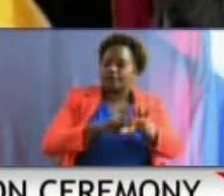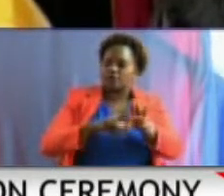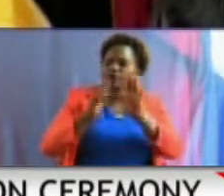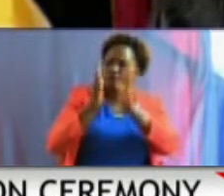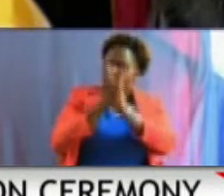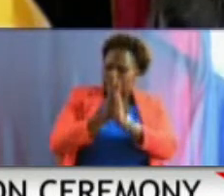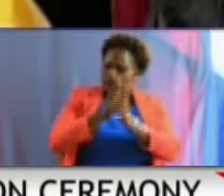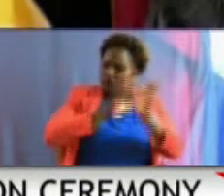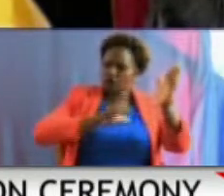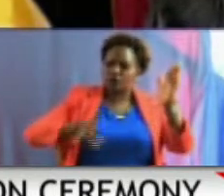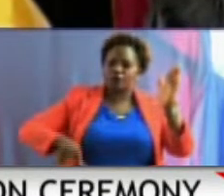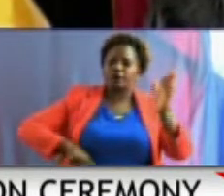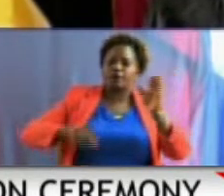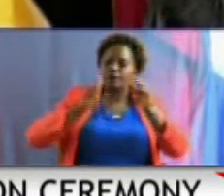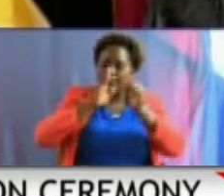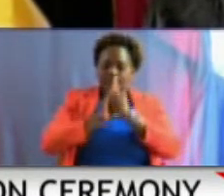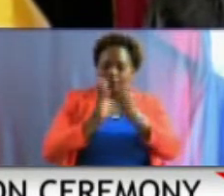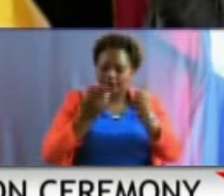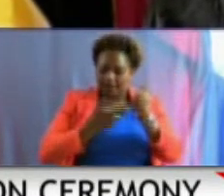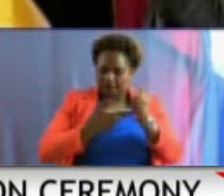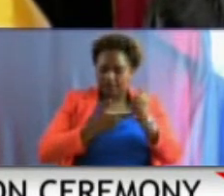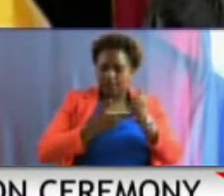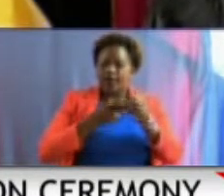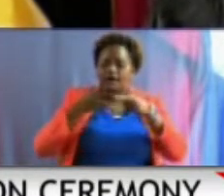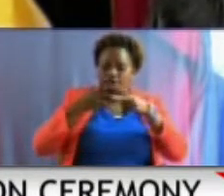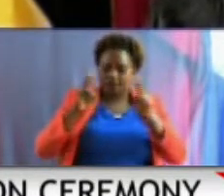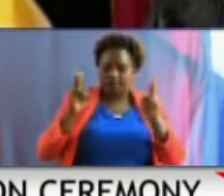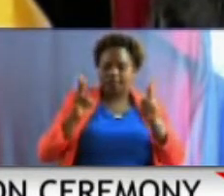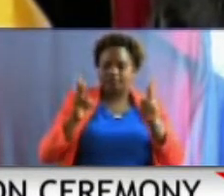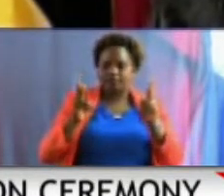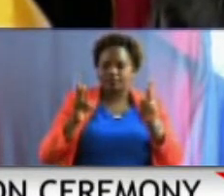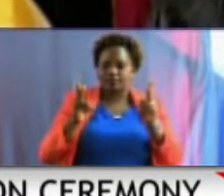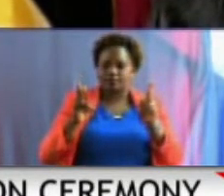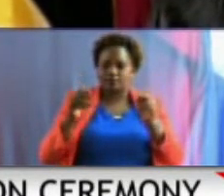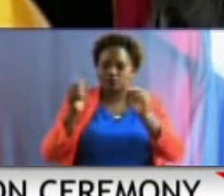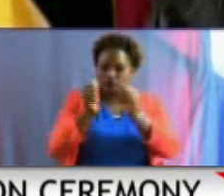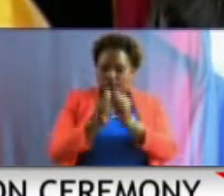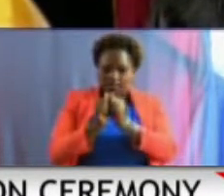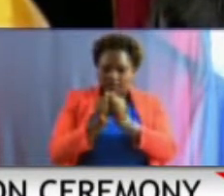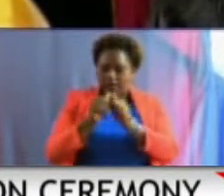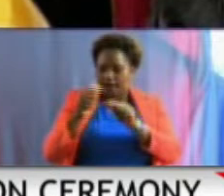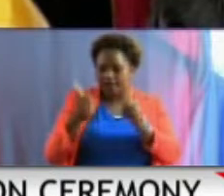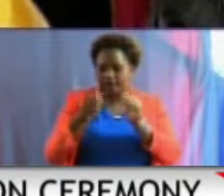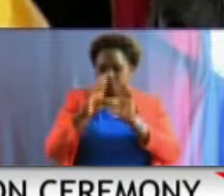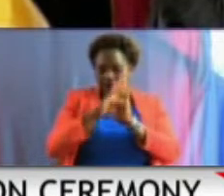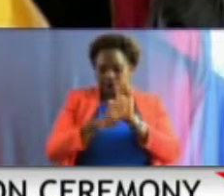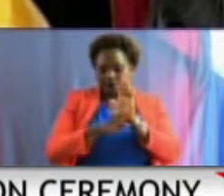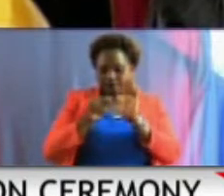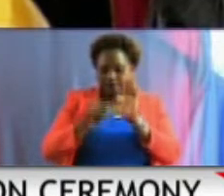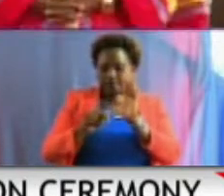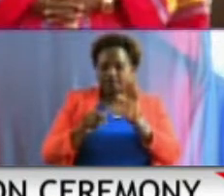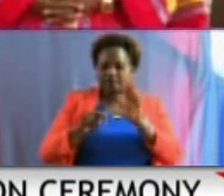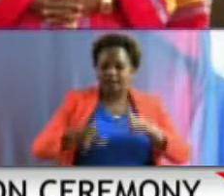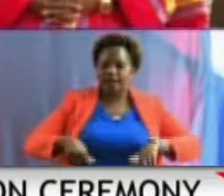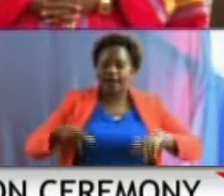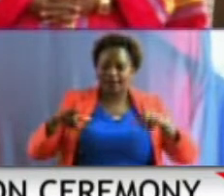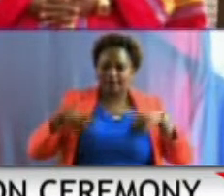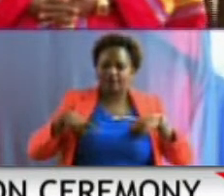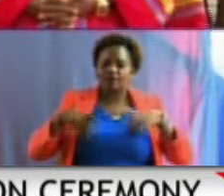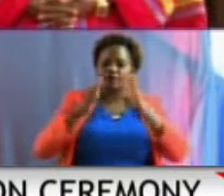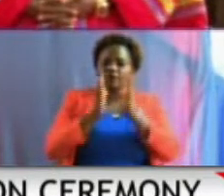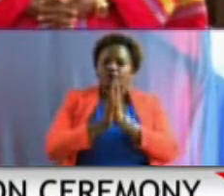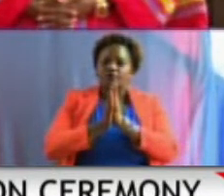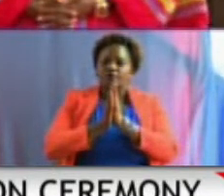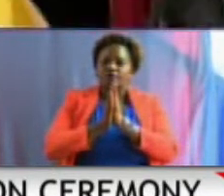Lord, you be with us even as we start the other part of our life. We pray for